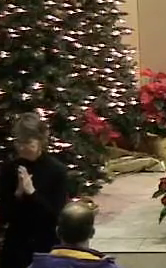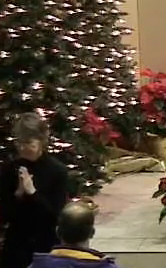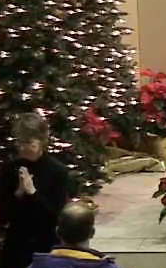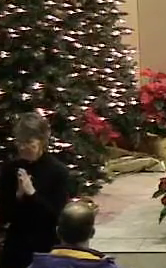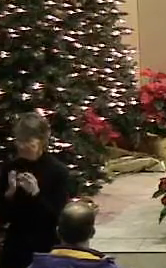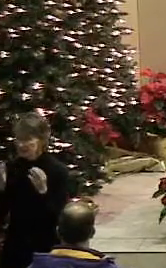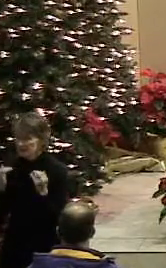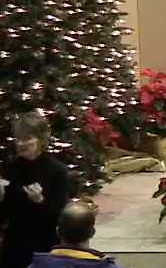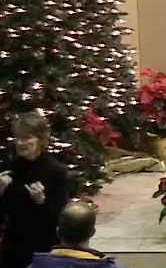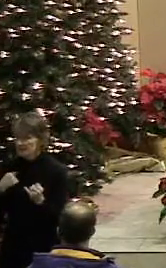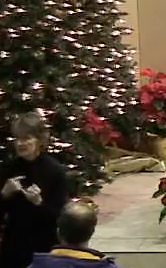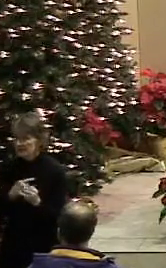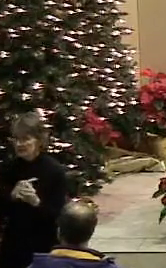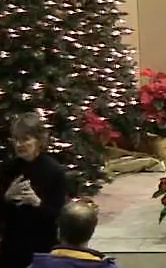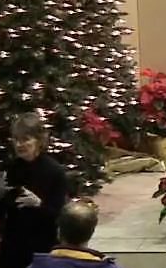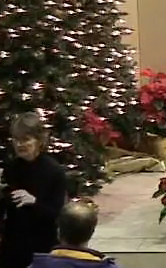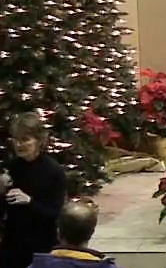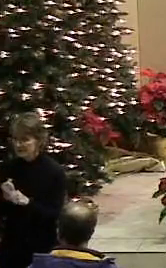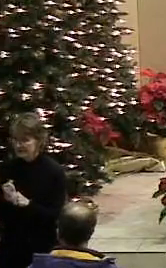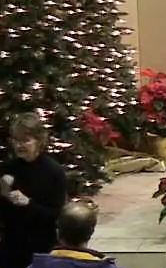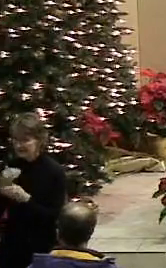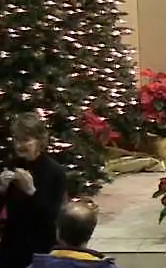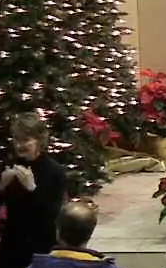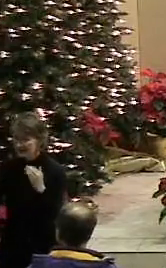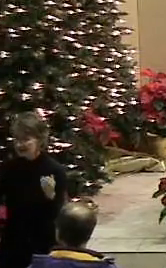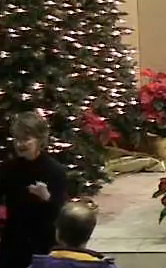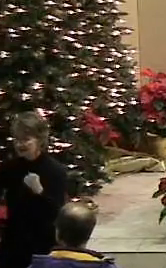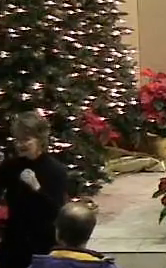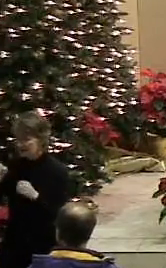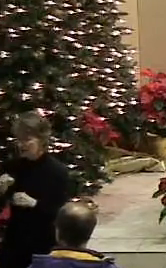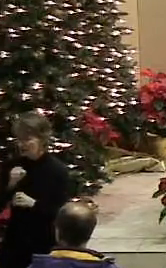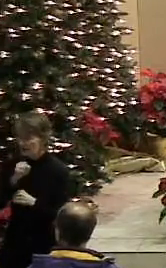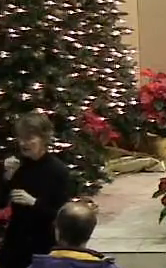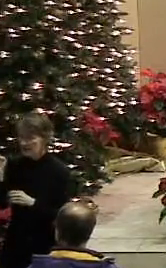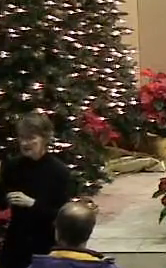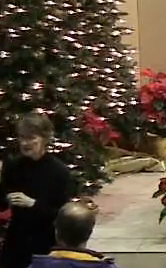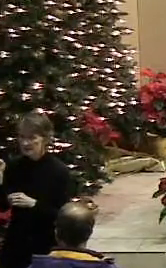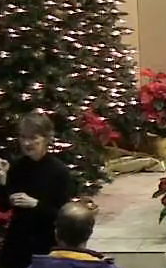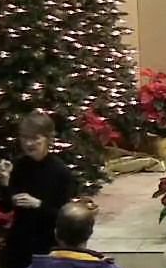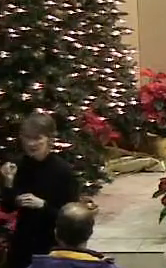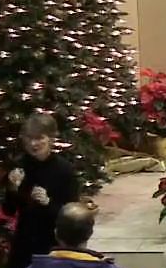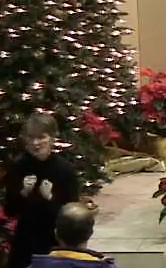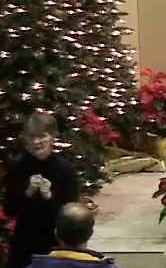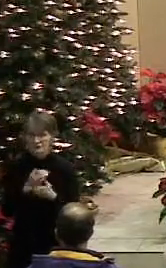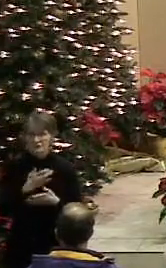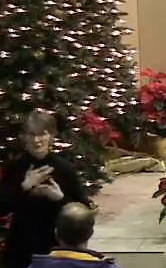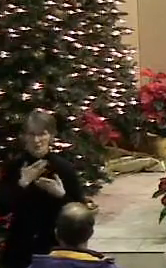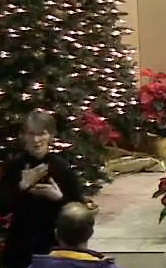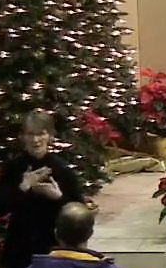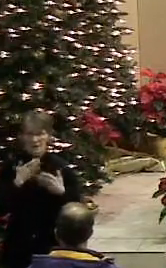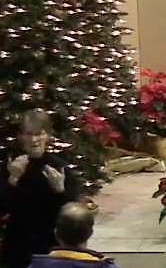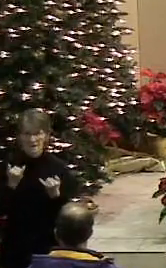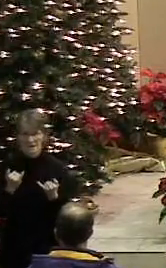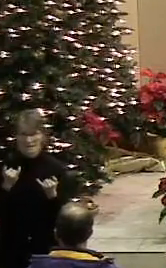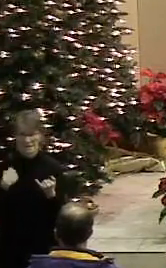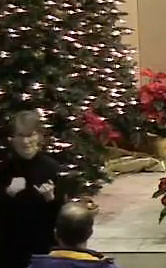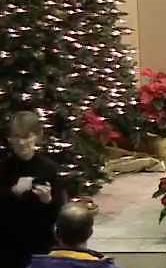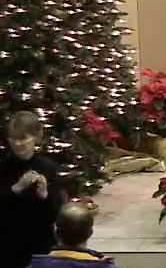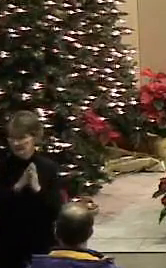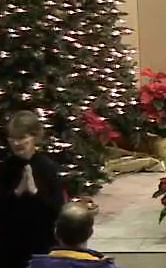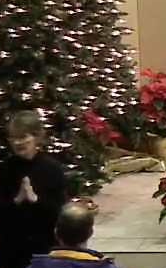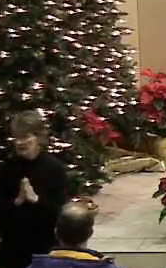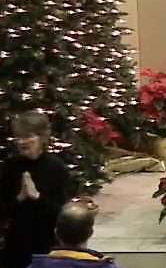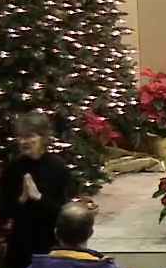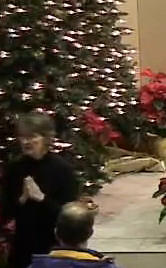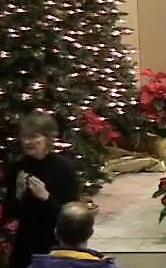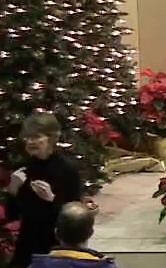We have received this heavenly sacrament with joy, O Lord. Grant, we pray, that it may lead